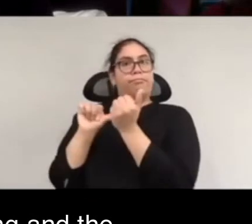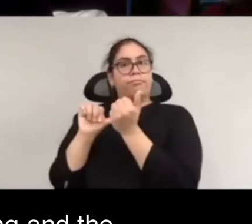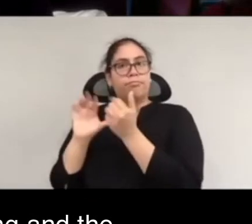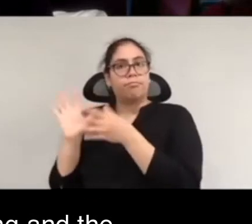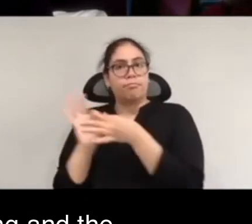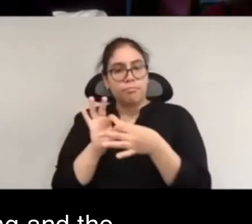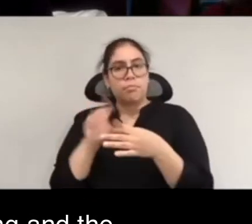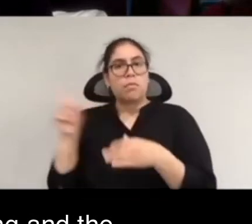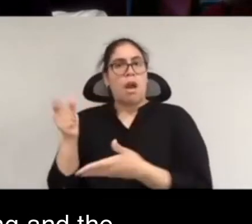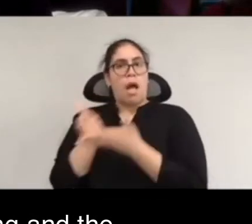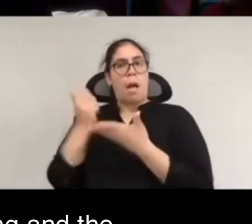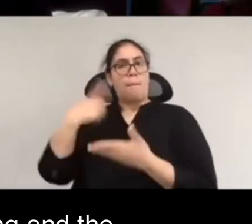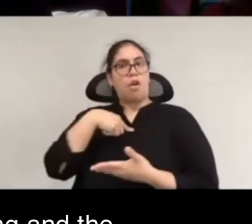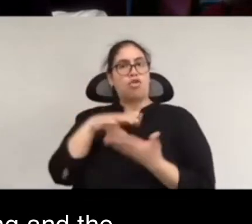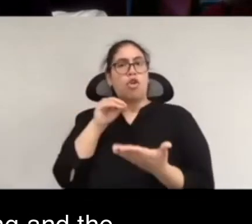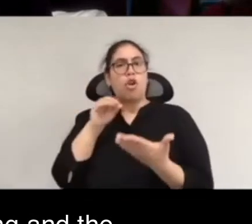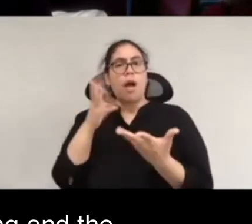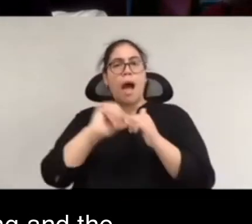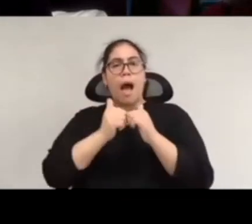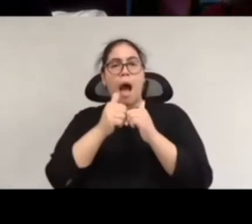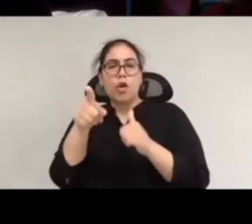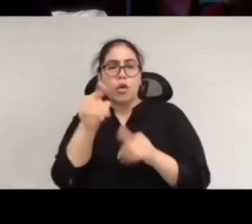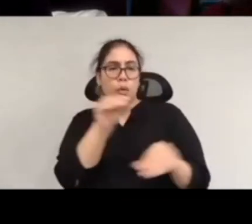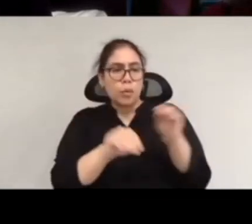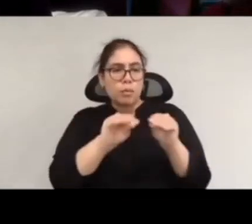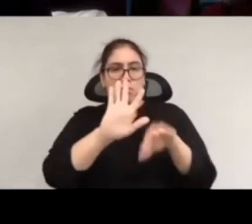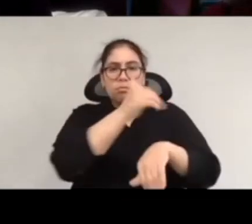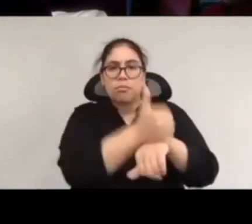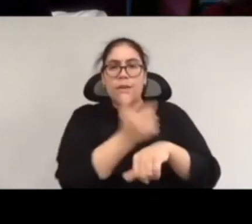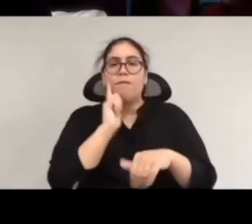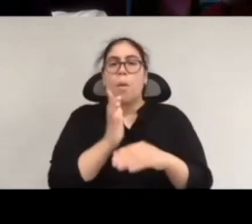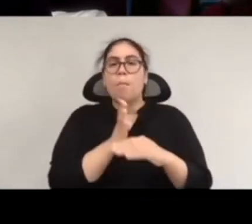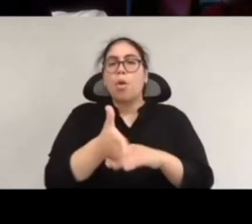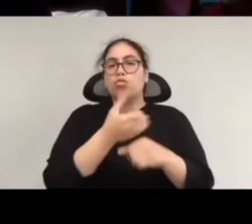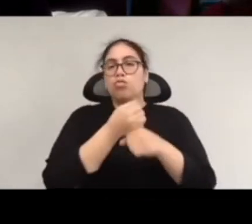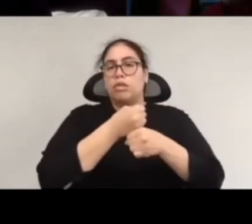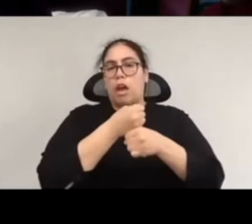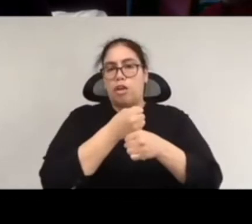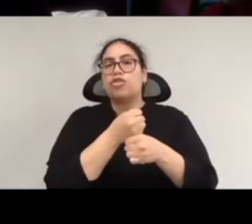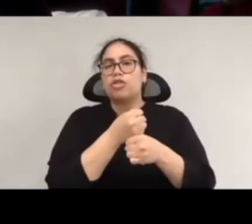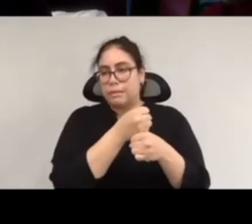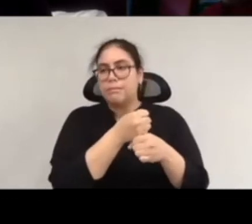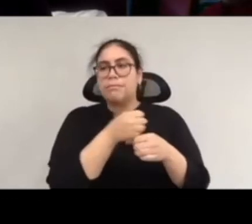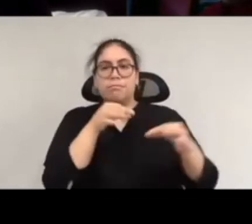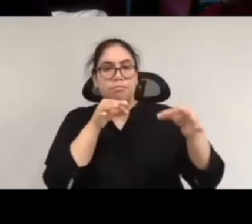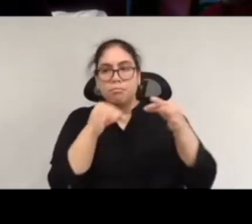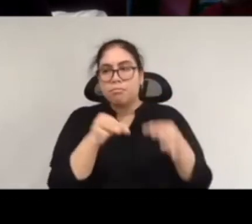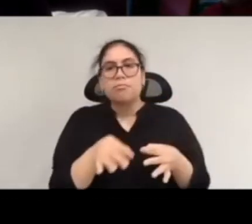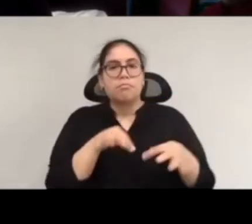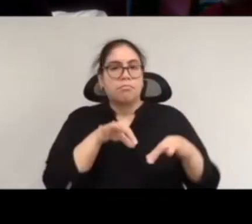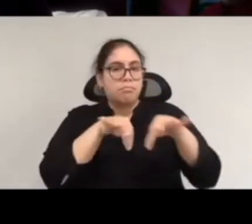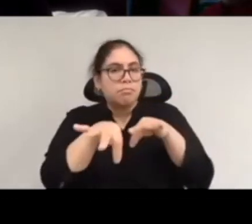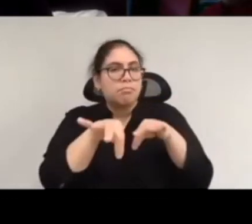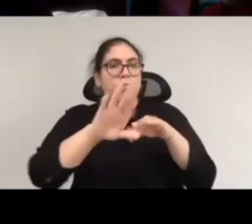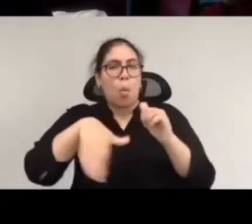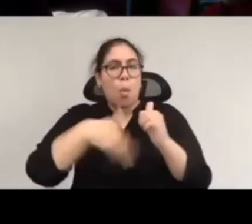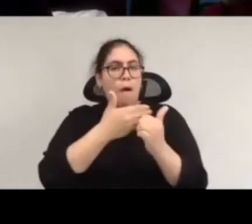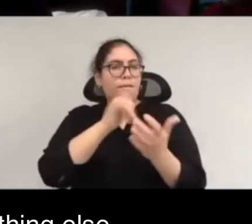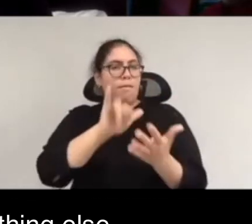the mixing and the post-production workflows that were involved. So it spoke to us on a lot of levels, and what it really did more